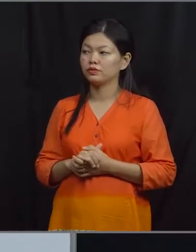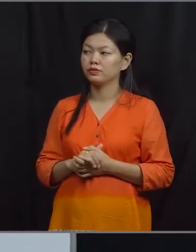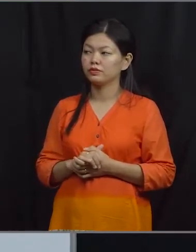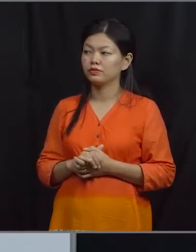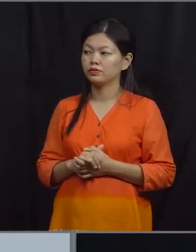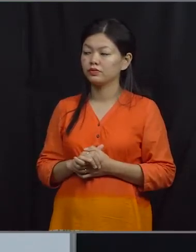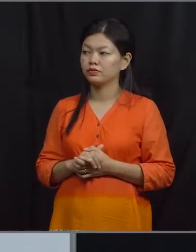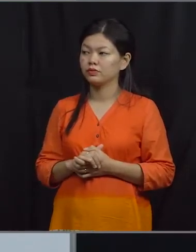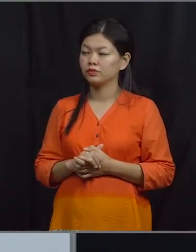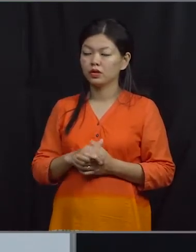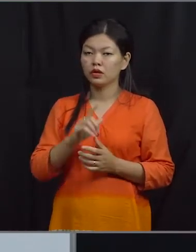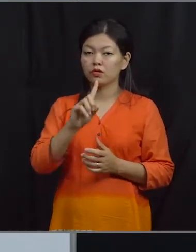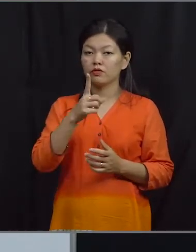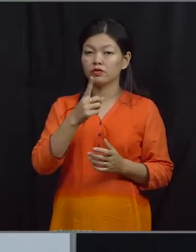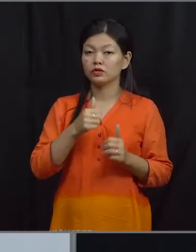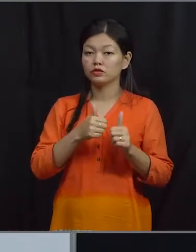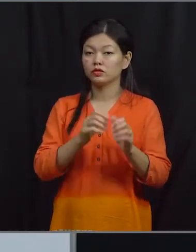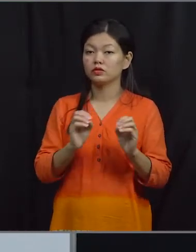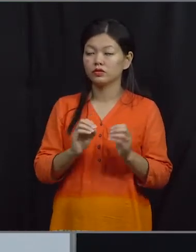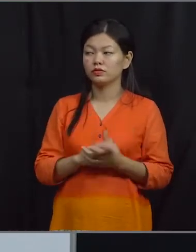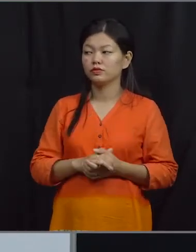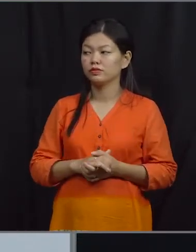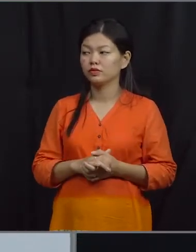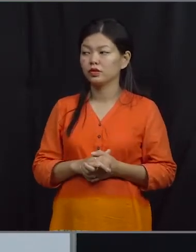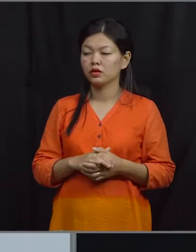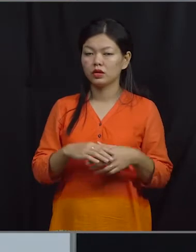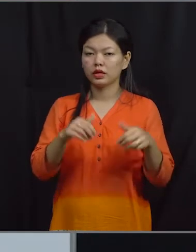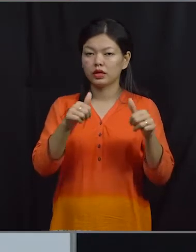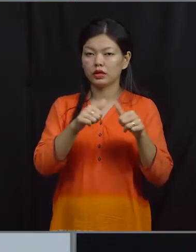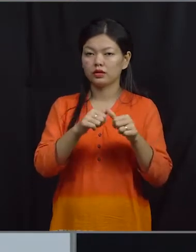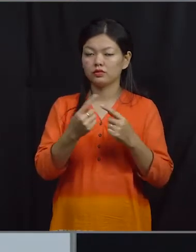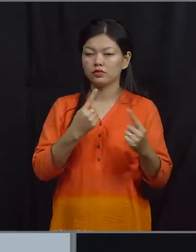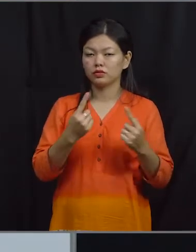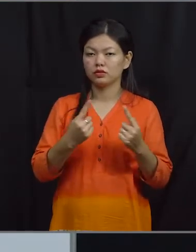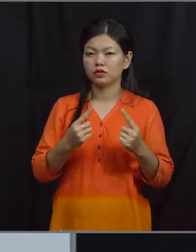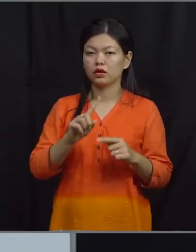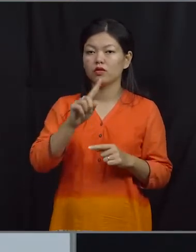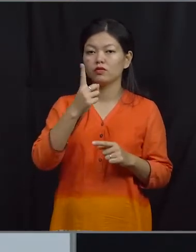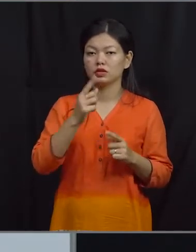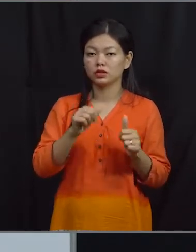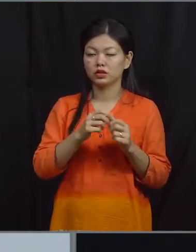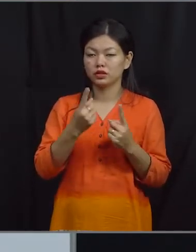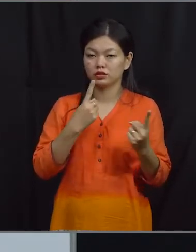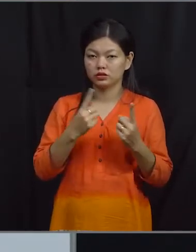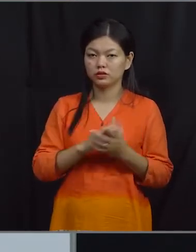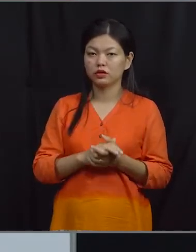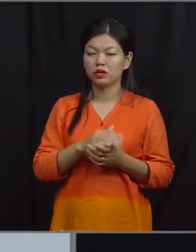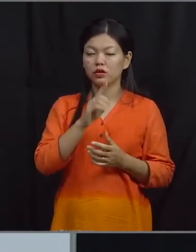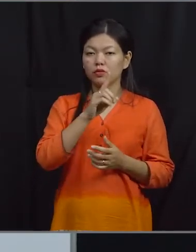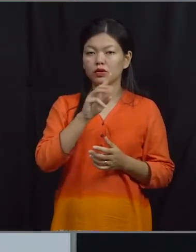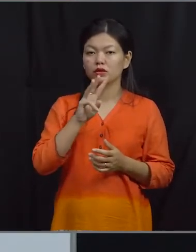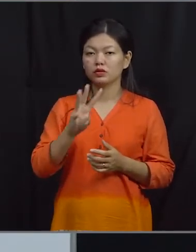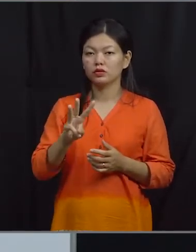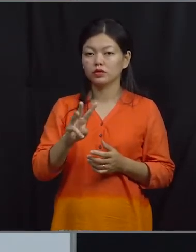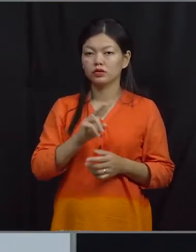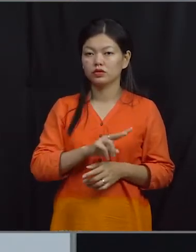right? Okay, the first thing we have to do is to check the determinant of A. So determinant of A is 1, 3, 2,